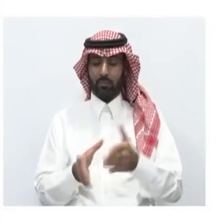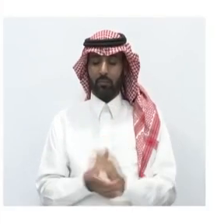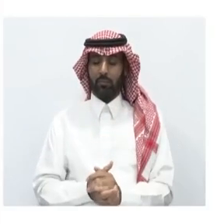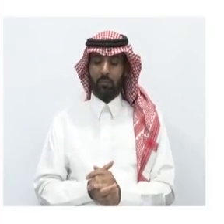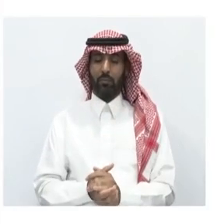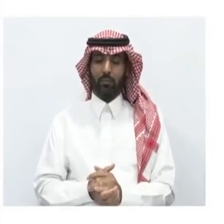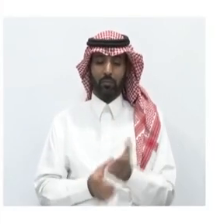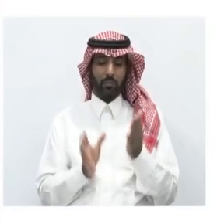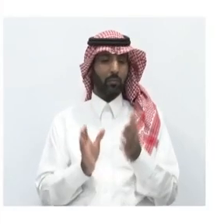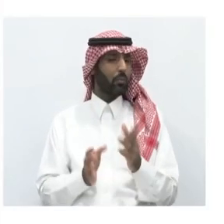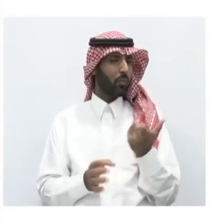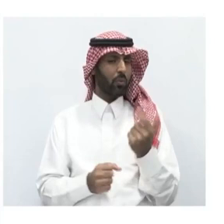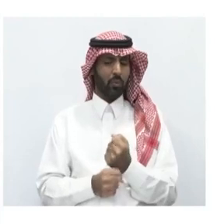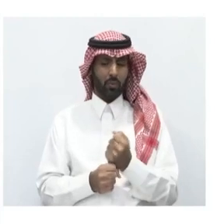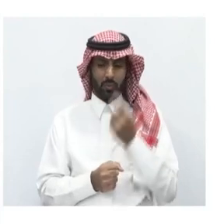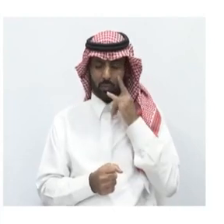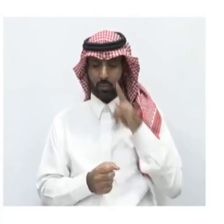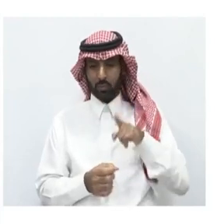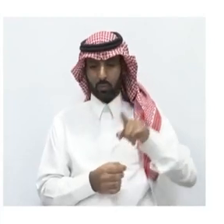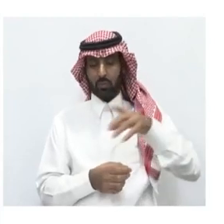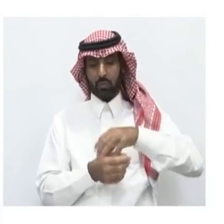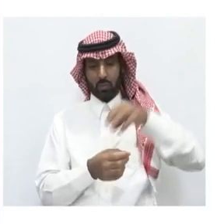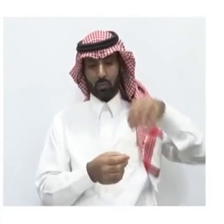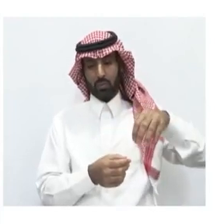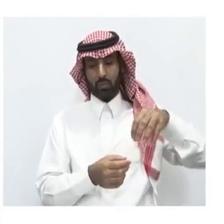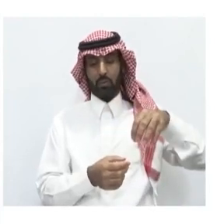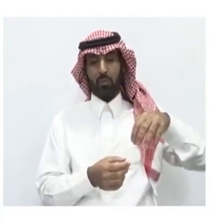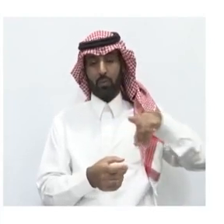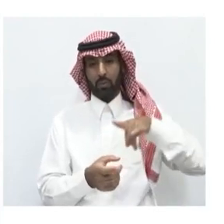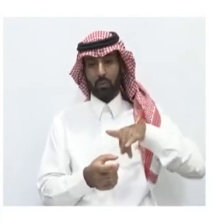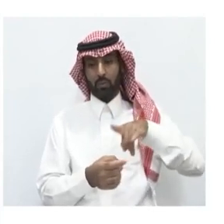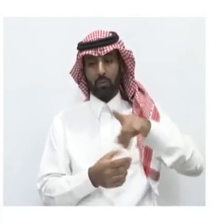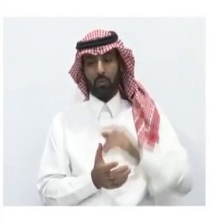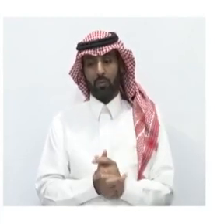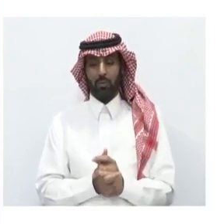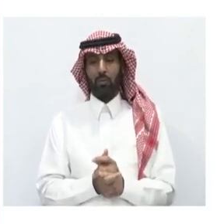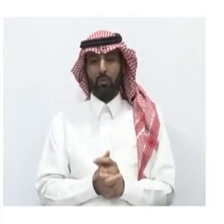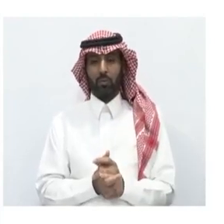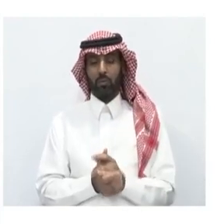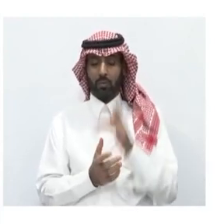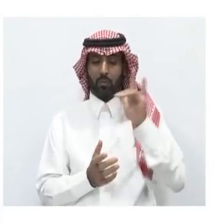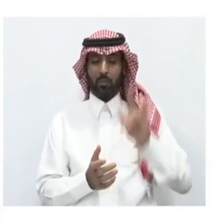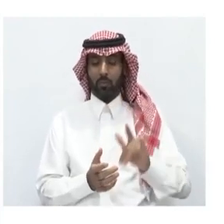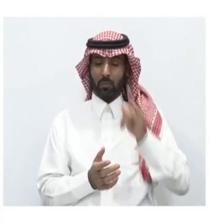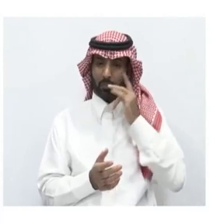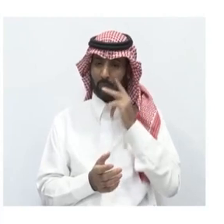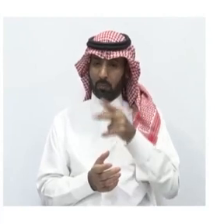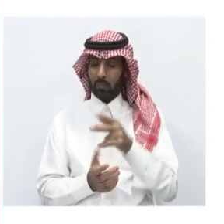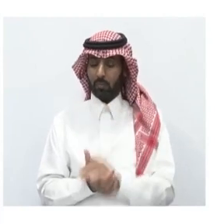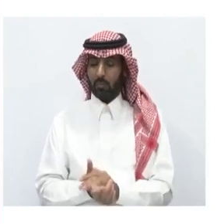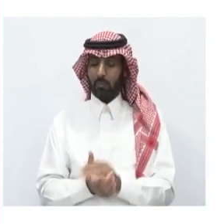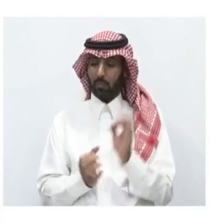So what do you do when you board a plane? Do you have to sit in your assigned